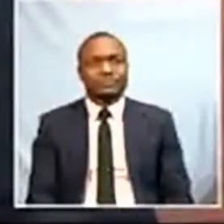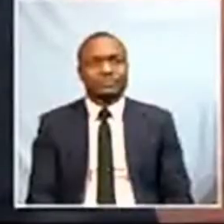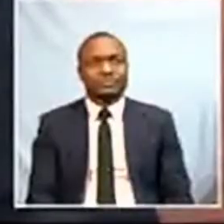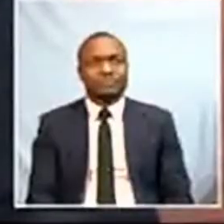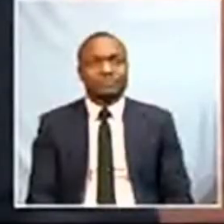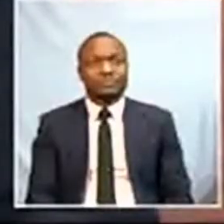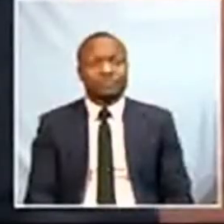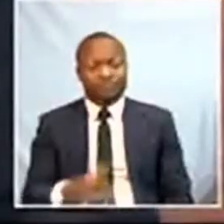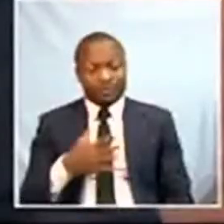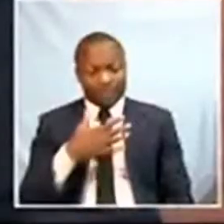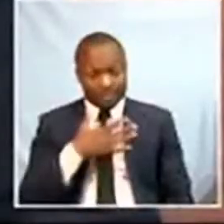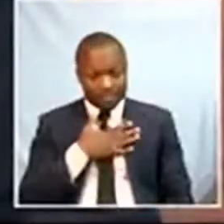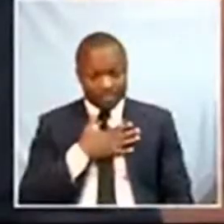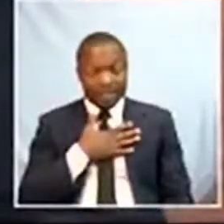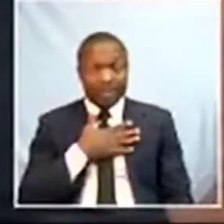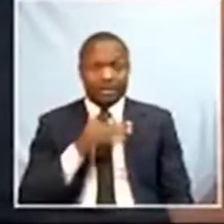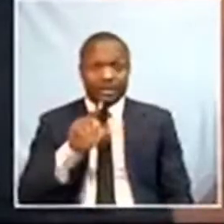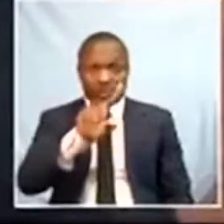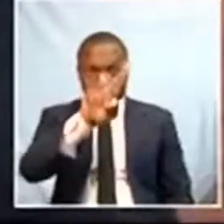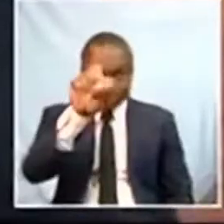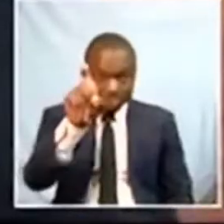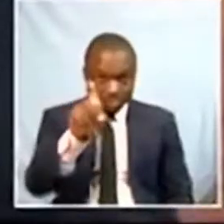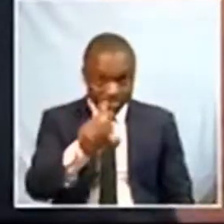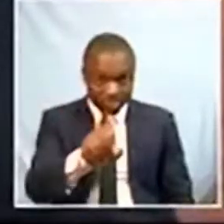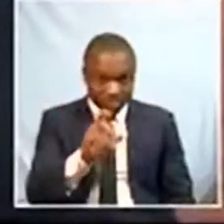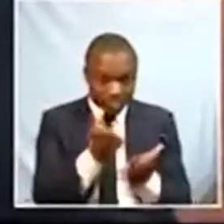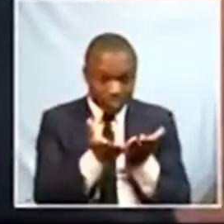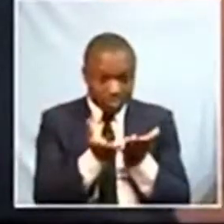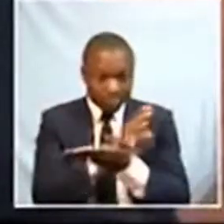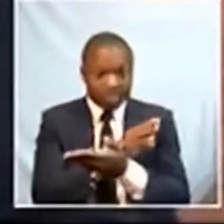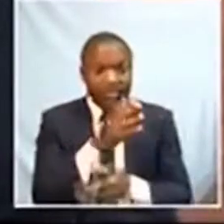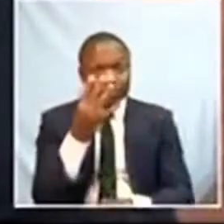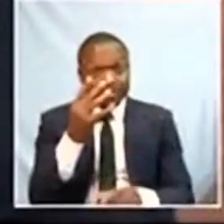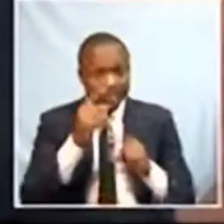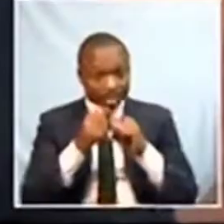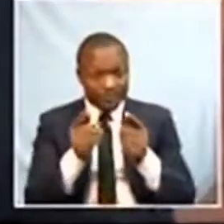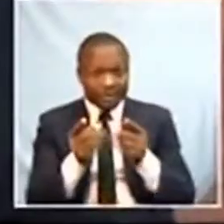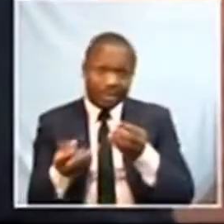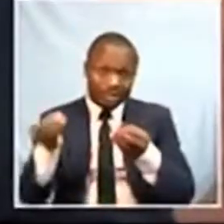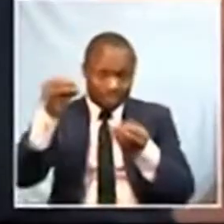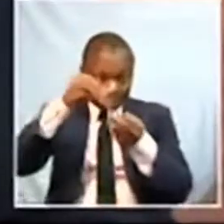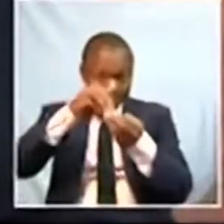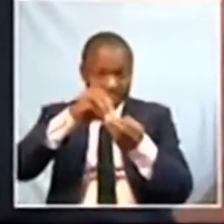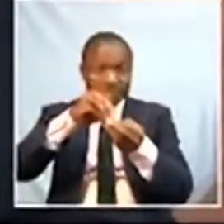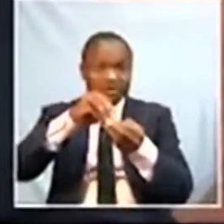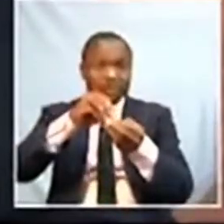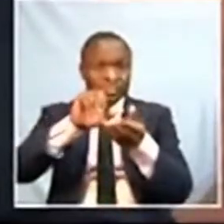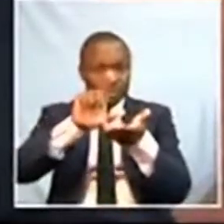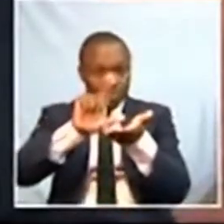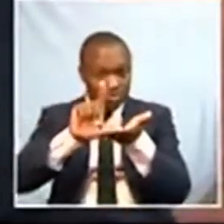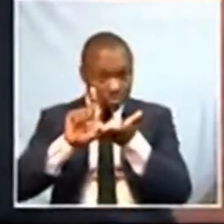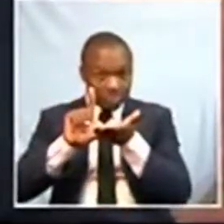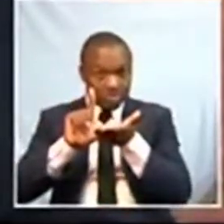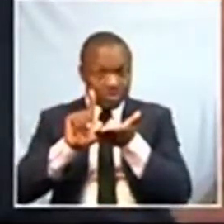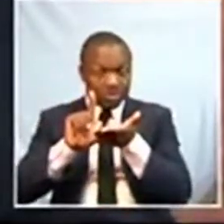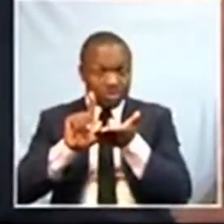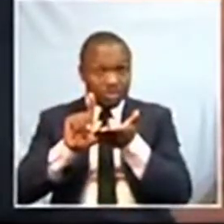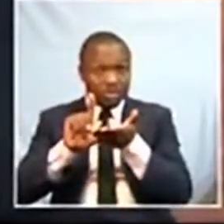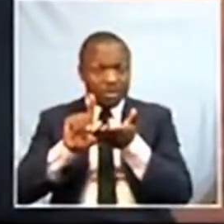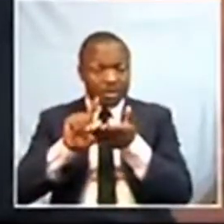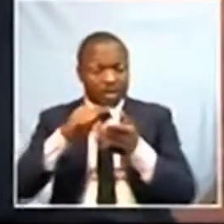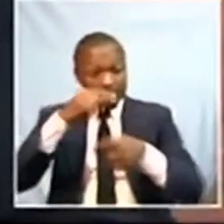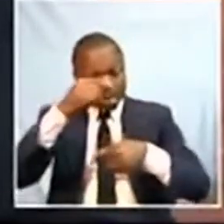My substantive question will be on page 4, but a follow-up on loans. Going